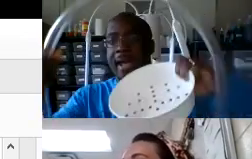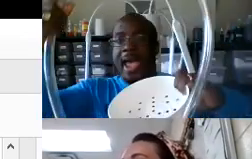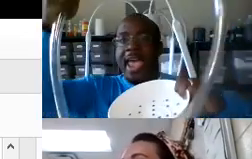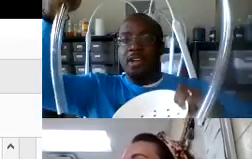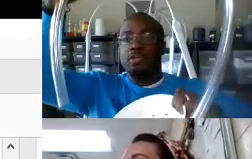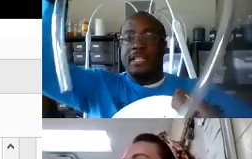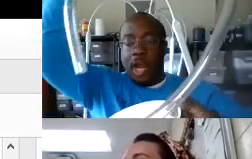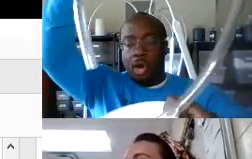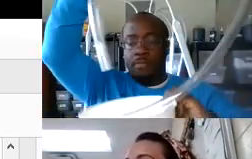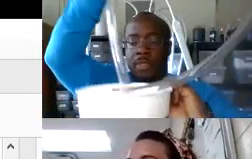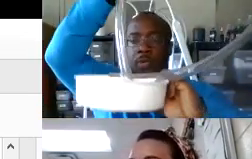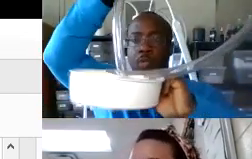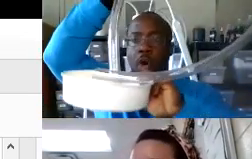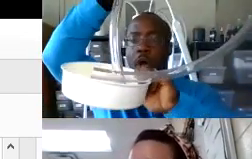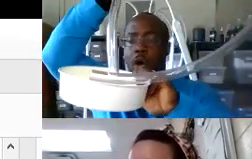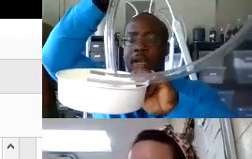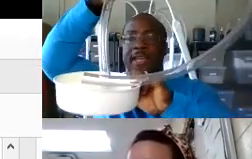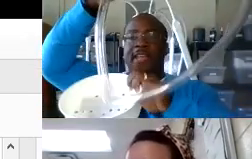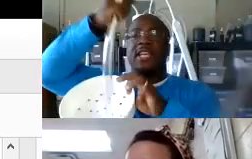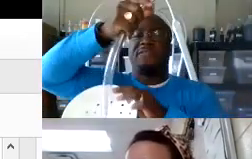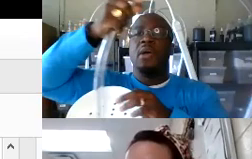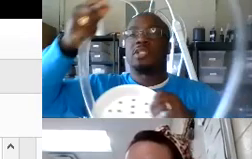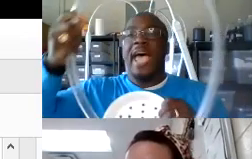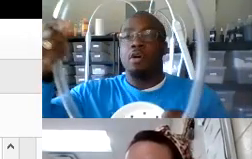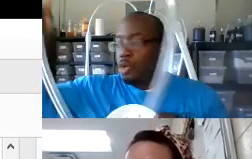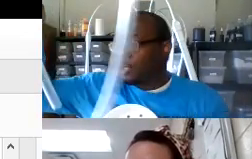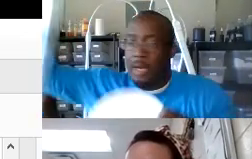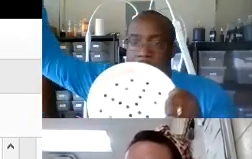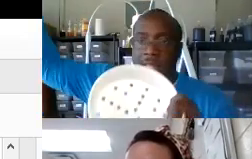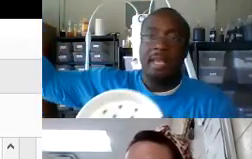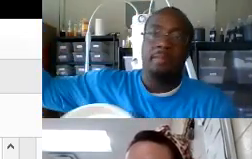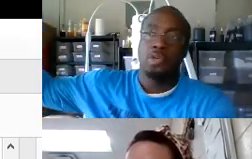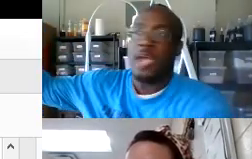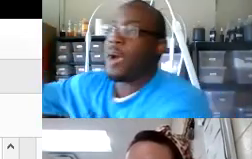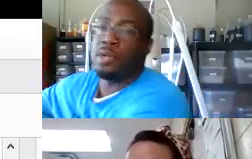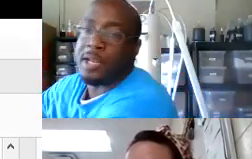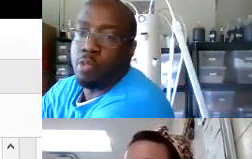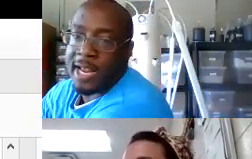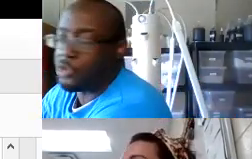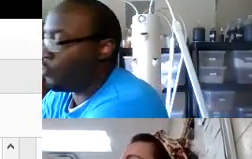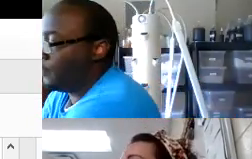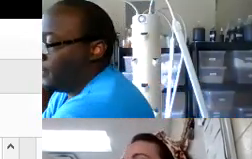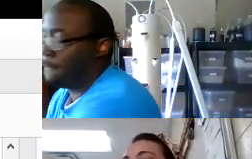shower cap, and you just turn the water on and it just filters out using the drain pipe.